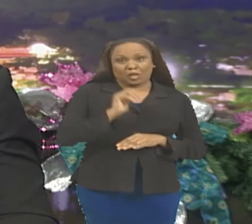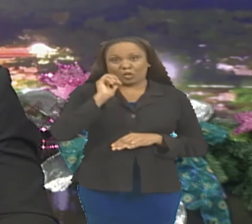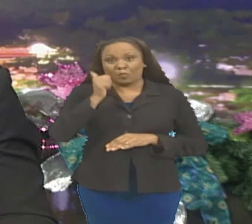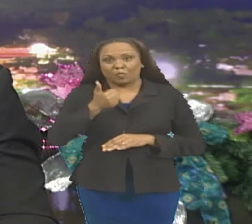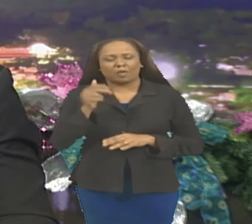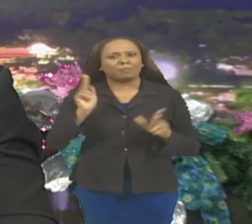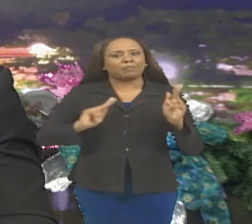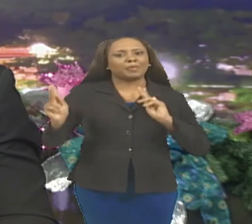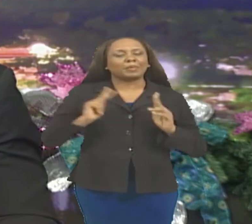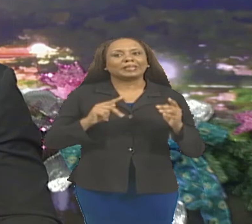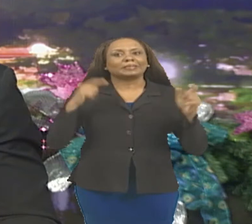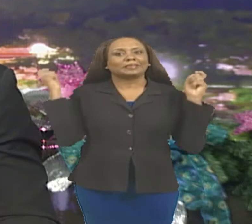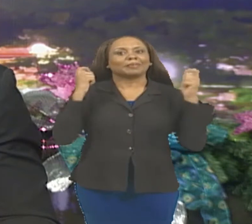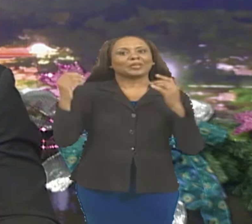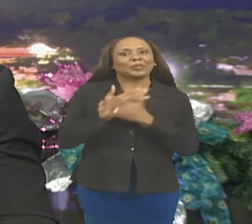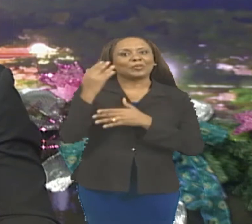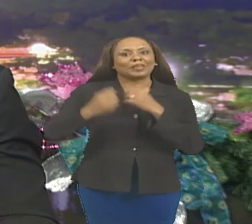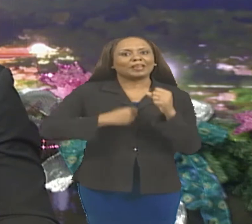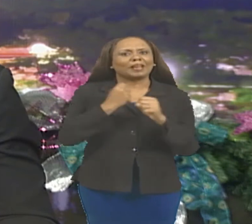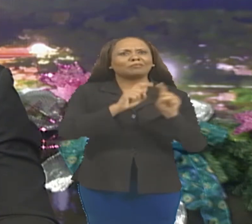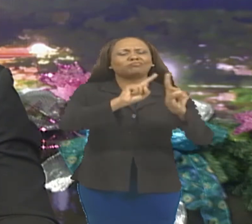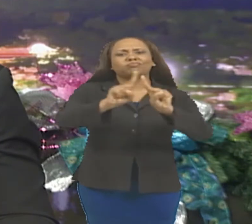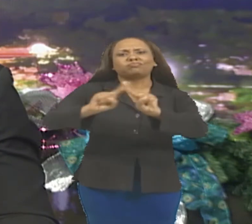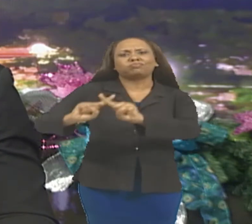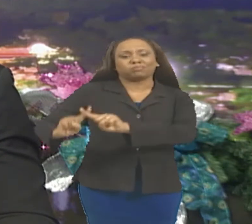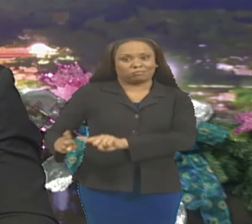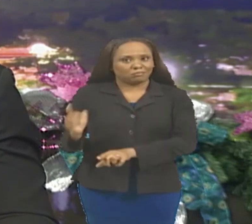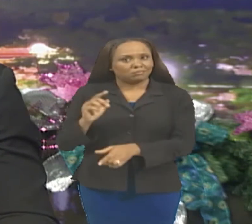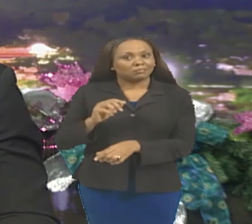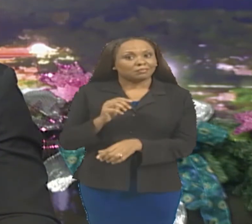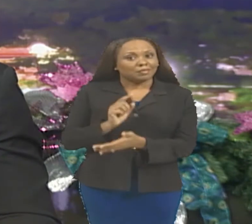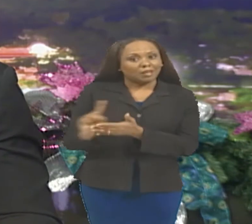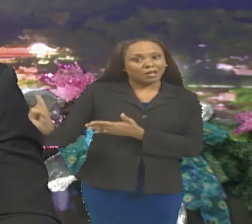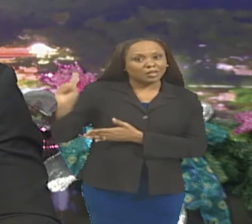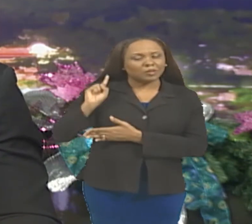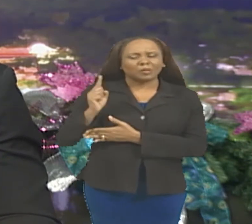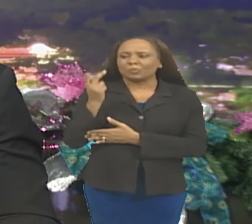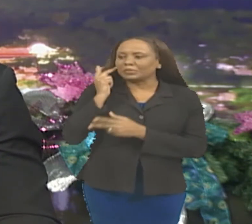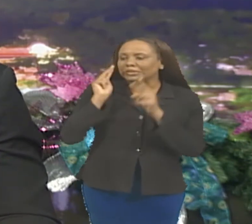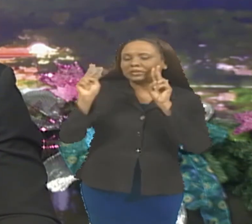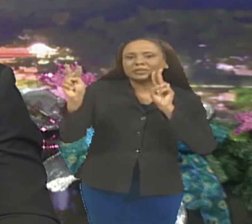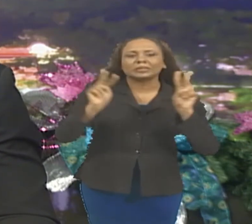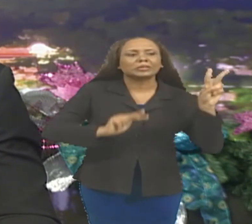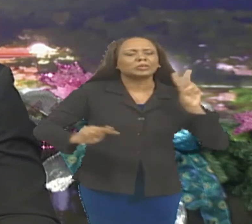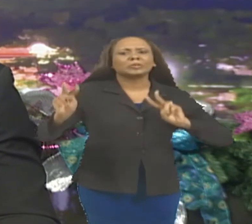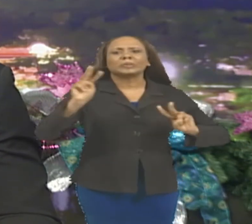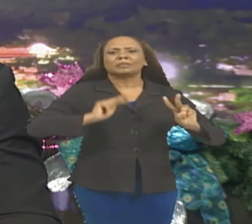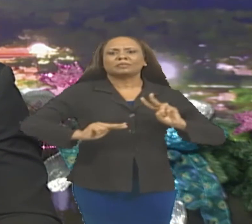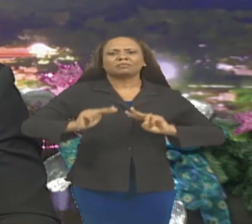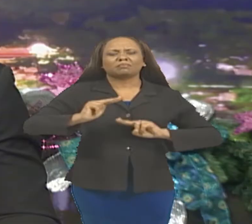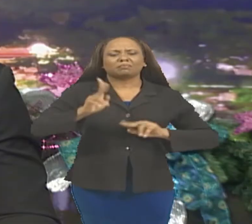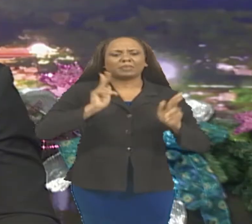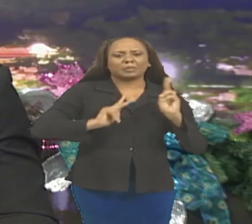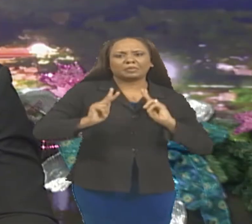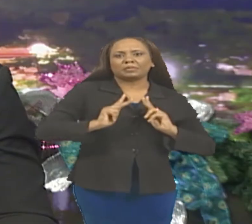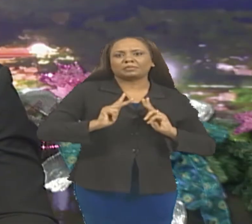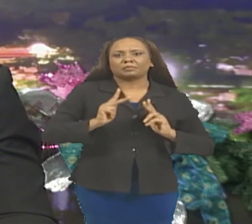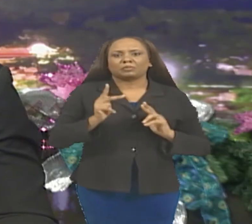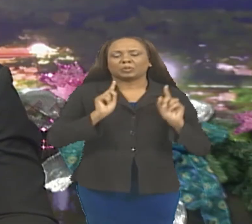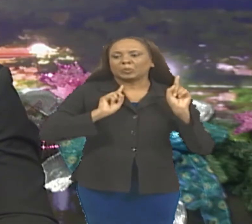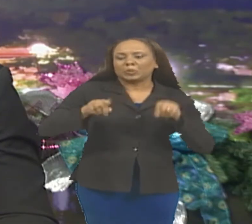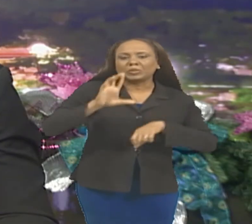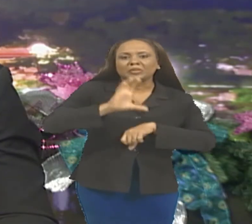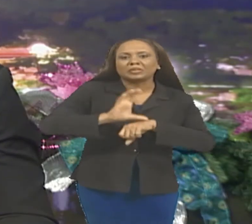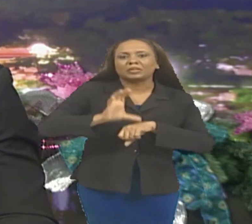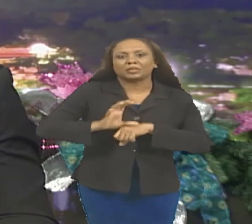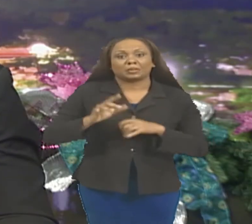in a variety of ways. Last week, we took a look at how Barbadians celebrate with church and a few new spots. Tonight, we have our eyes